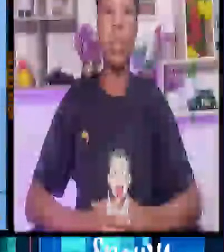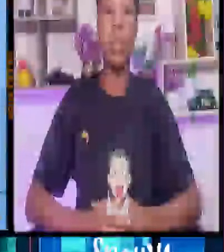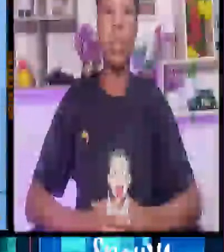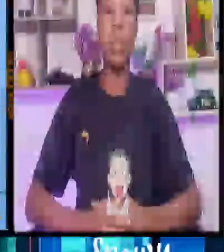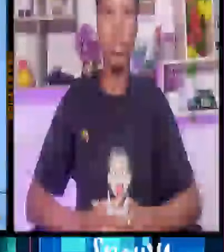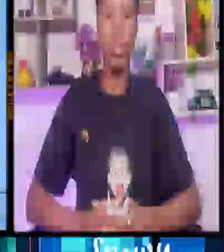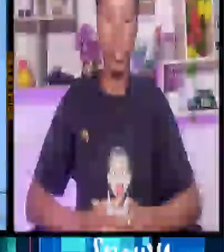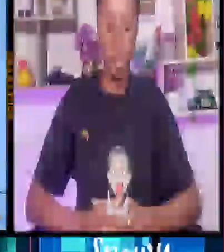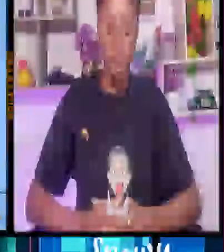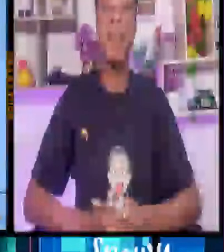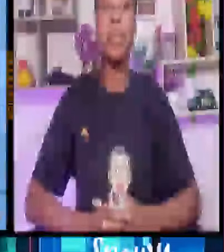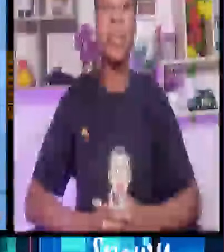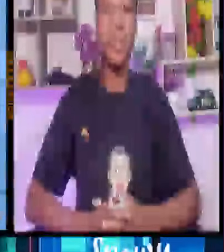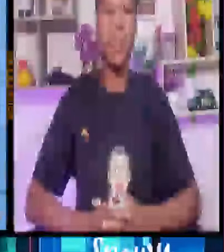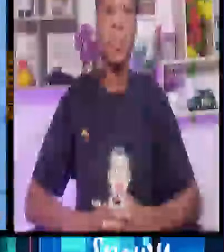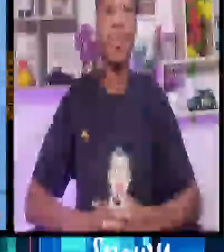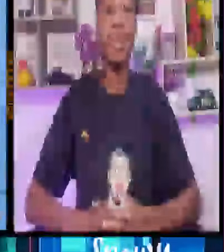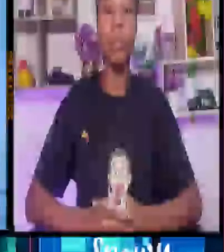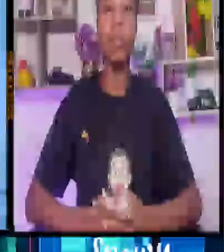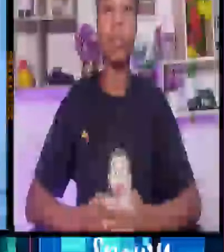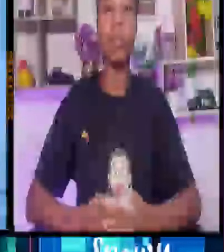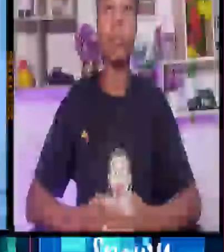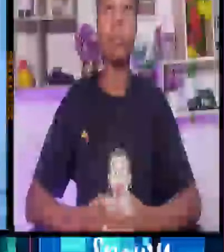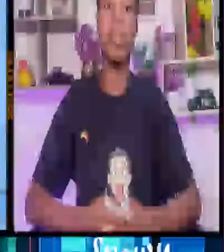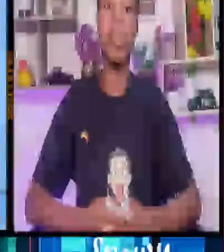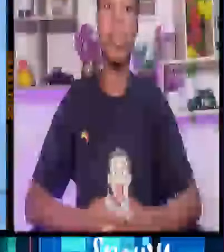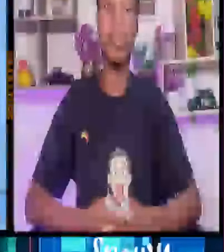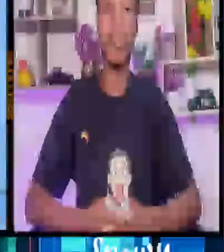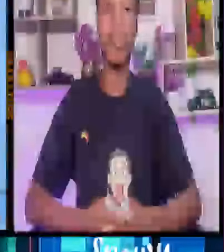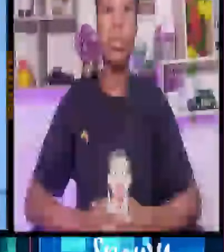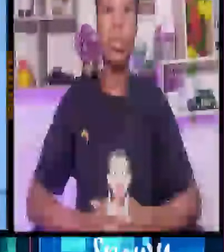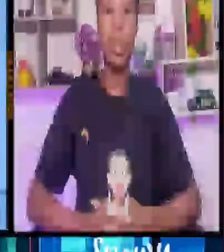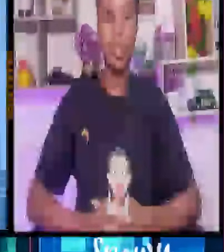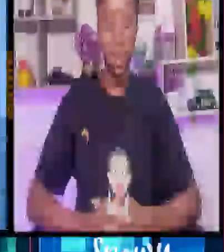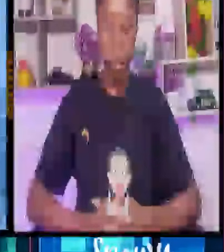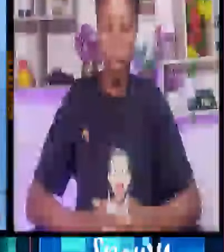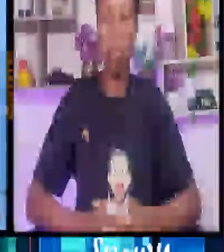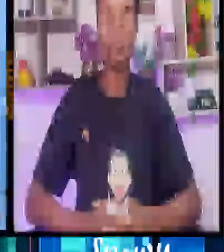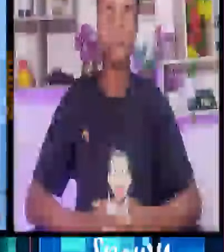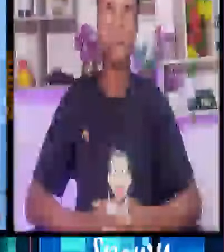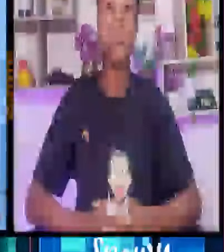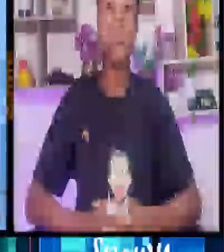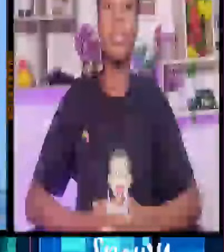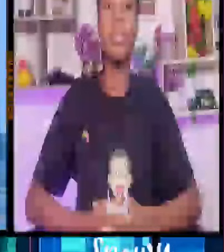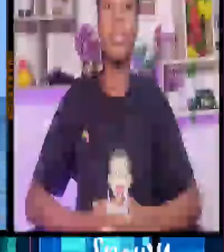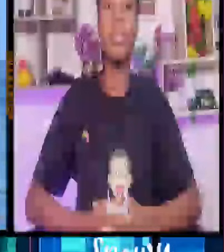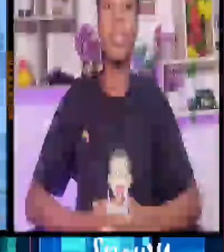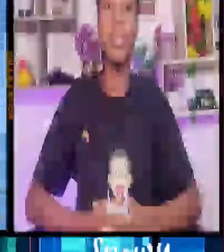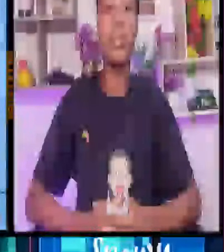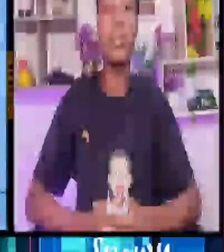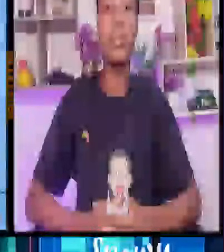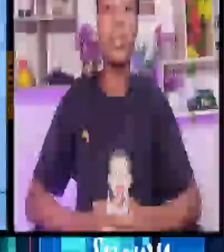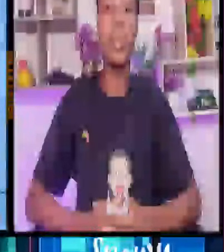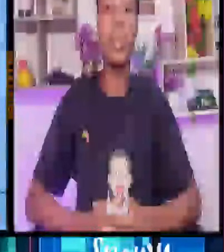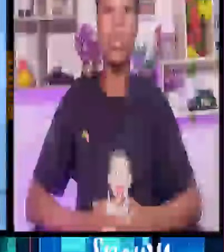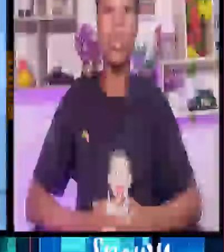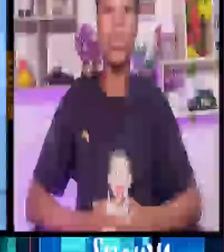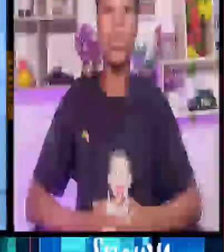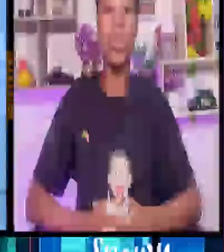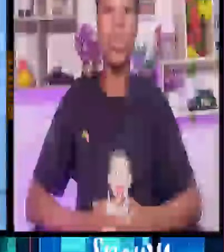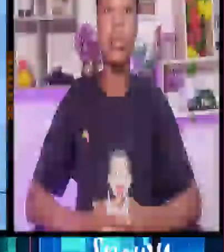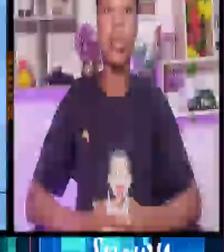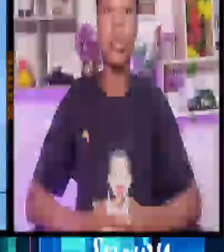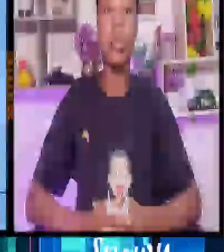on this conversation. Miracles, thank you for joining us. And so what's really the camp? What is the Bawumia camp saying?